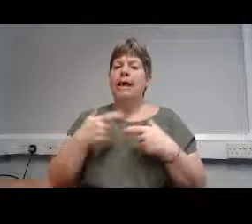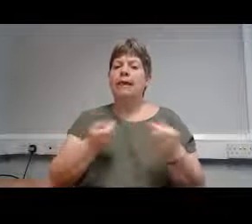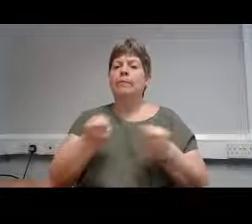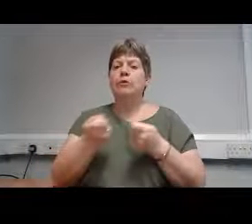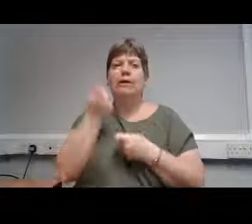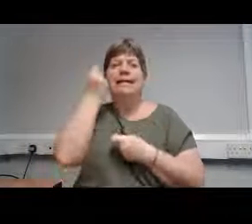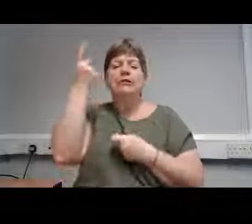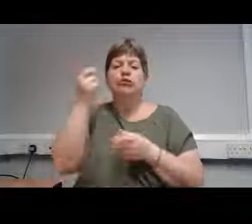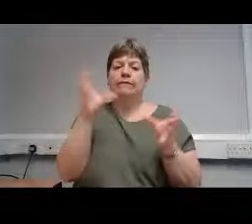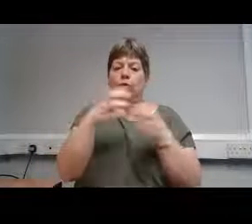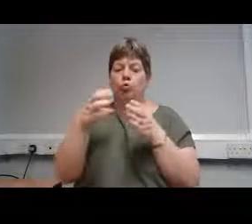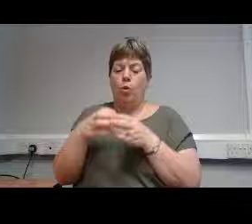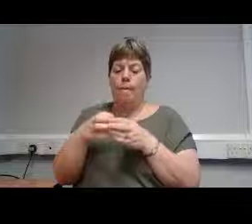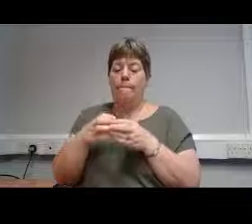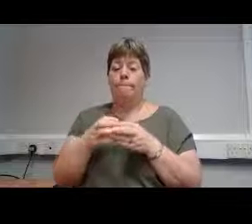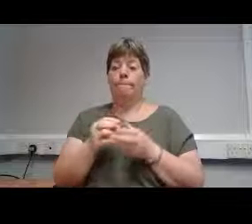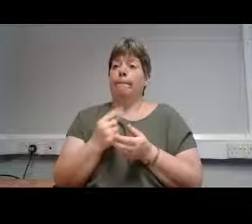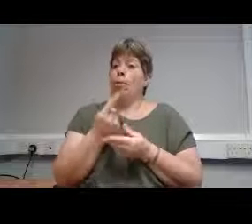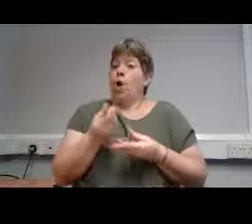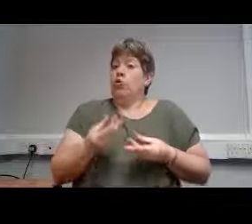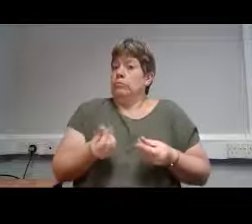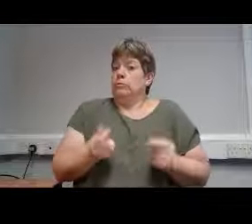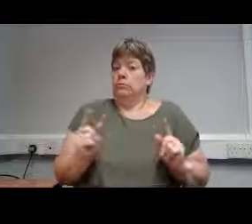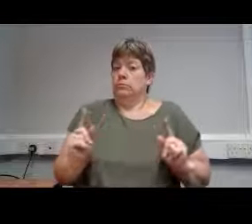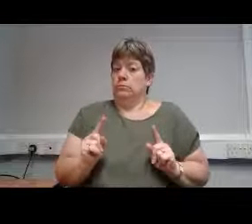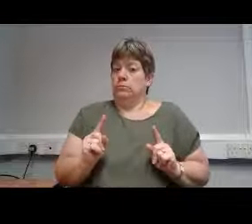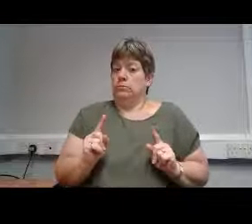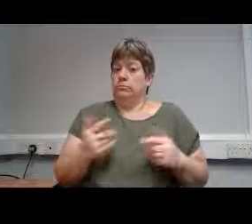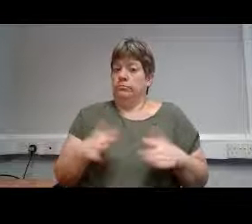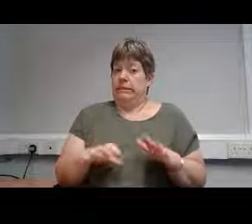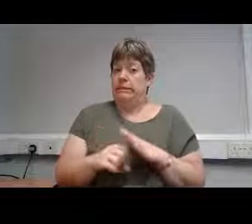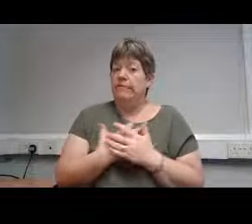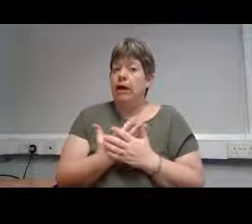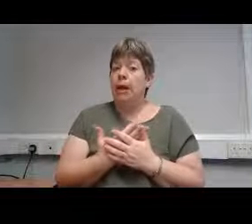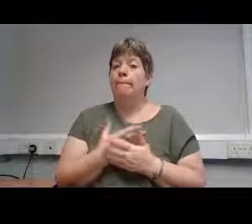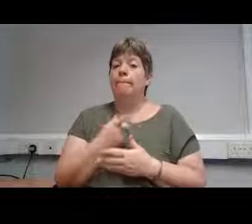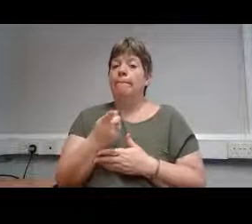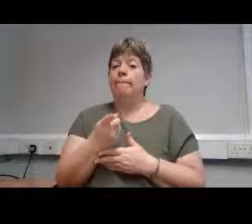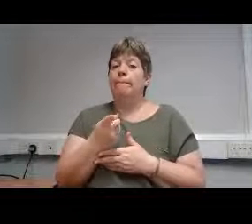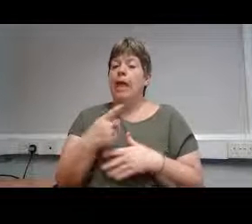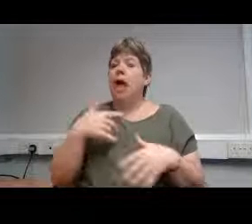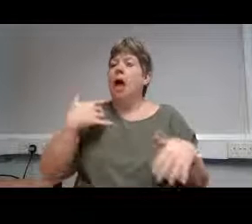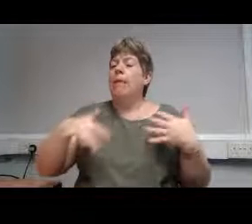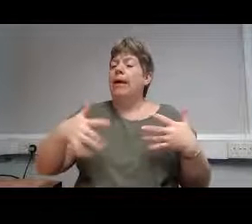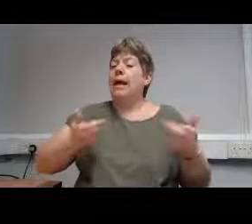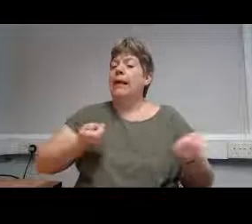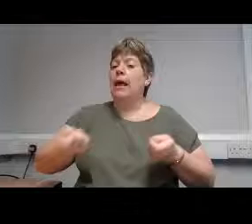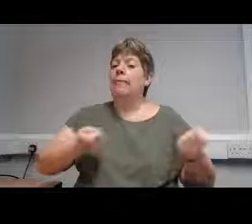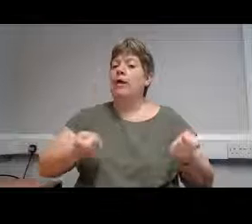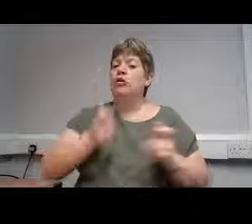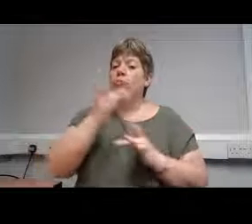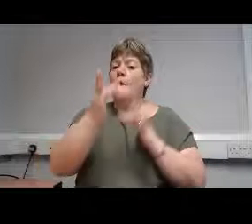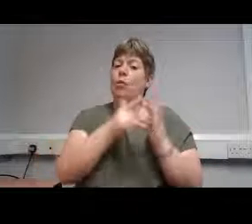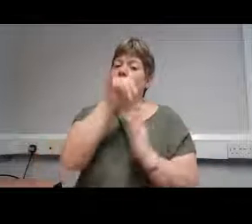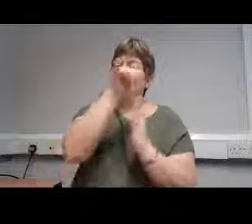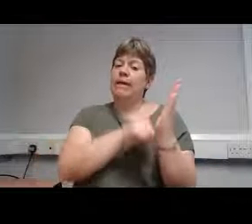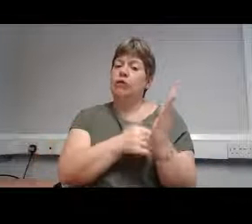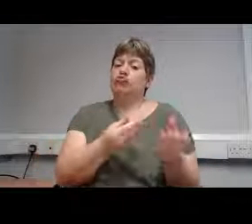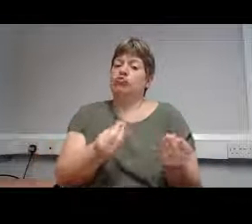group. So one of the resources that we have developed is a pain management web page